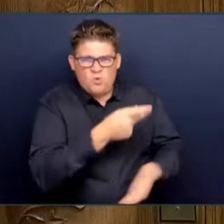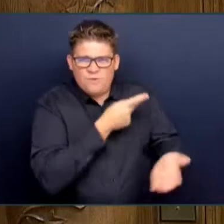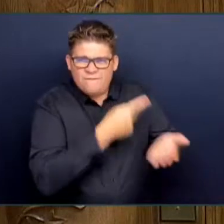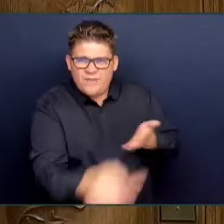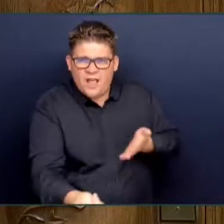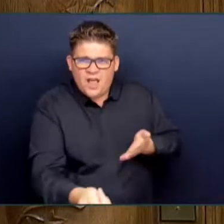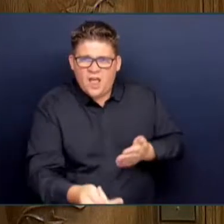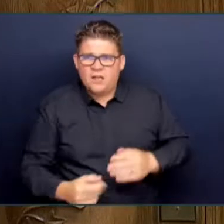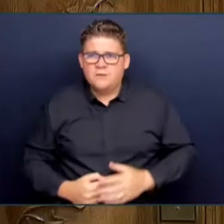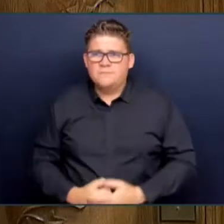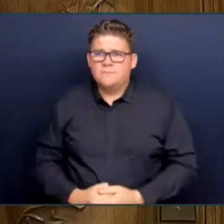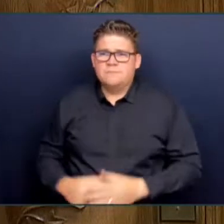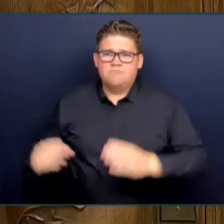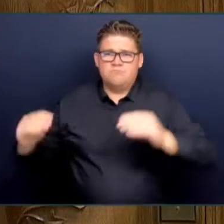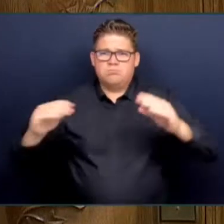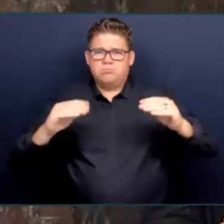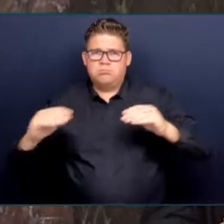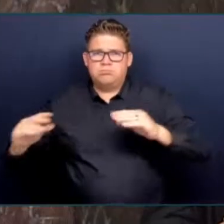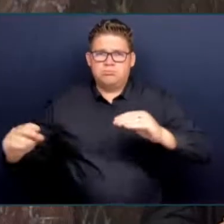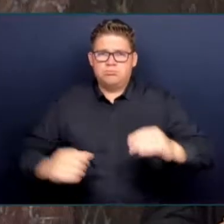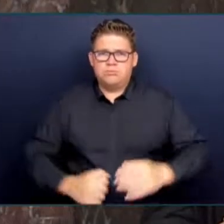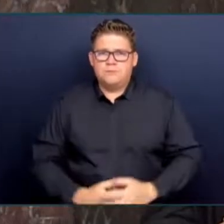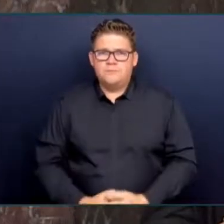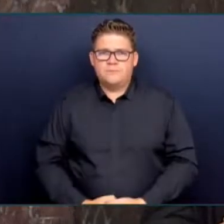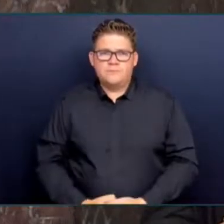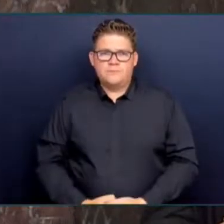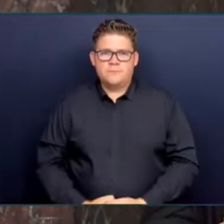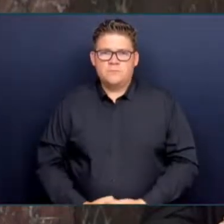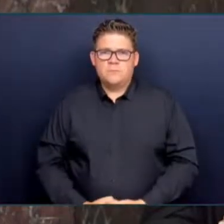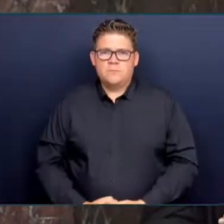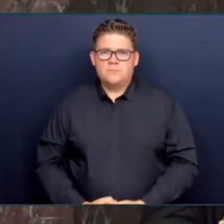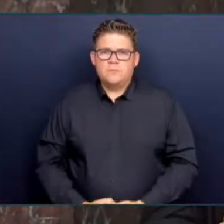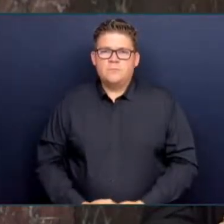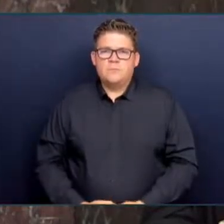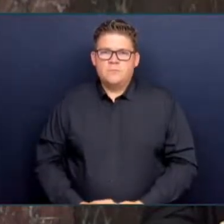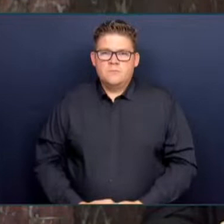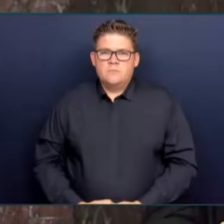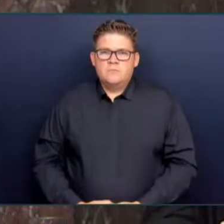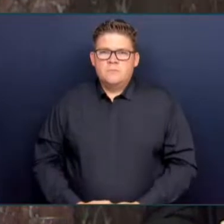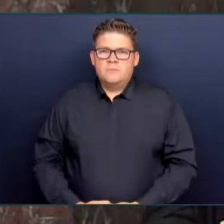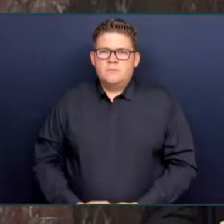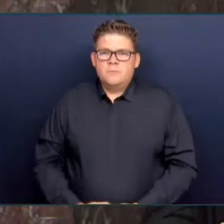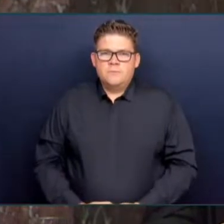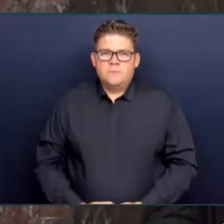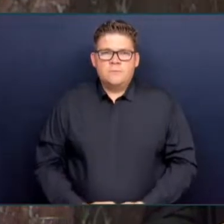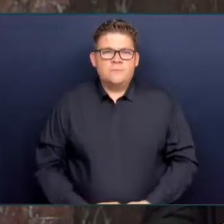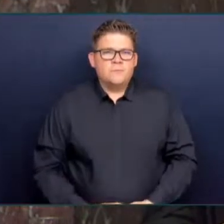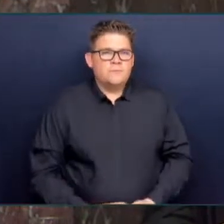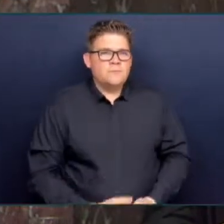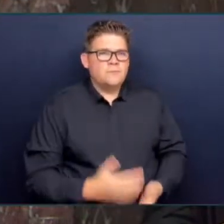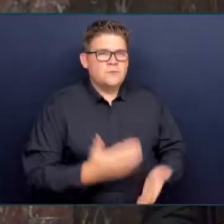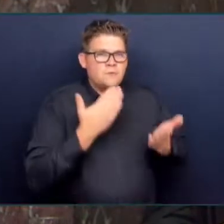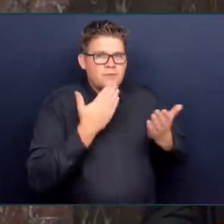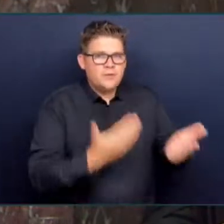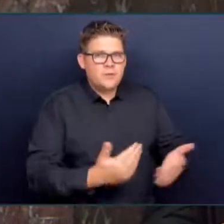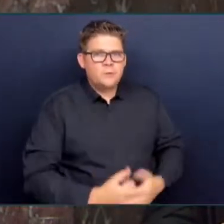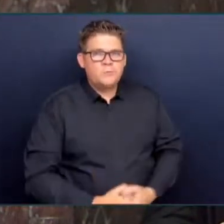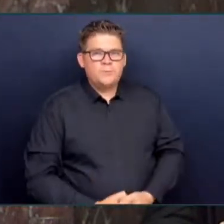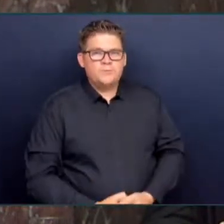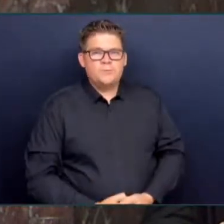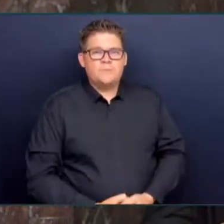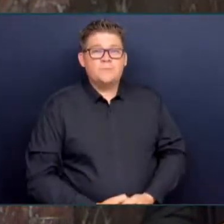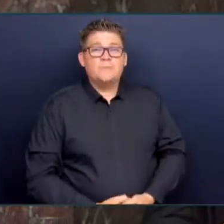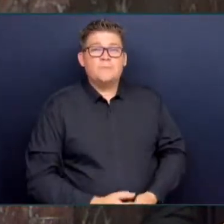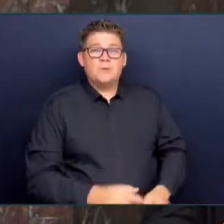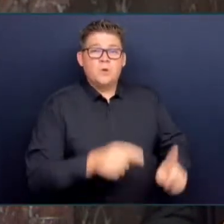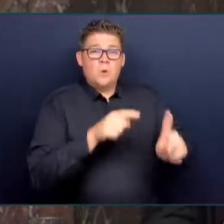government? Minister. Thank you, Mr. Speaker. We're making up for lost time after years where the old government didn't build homes at all. Let me give